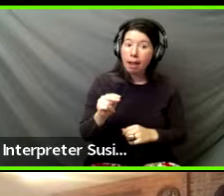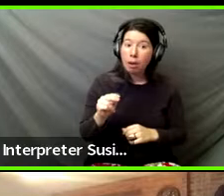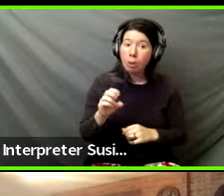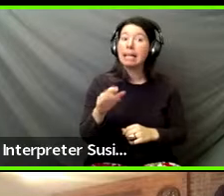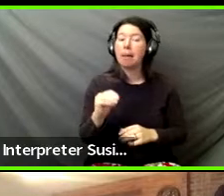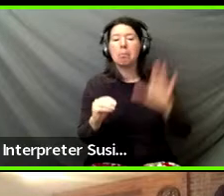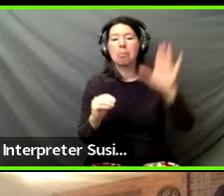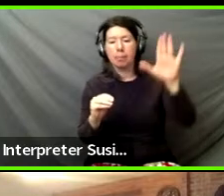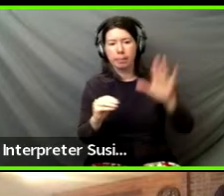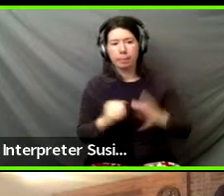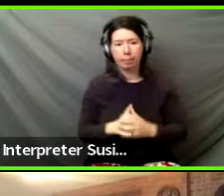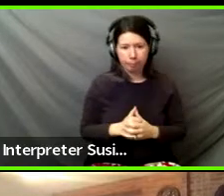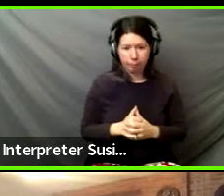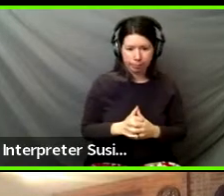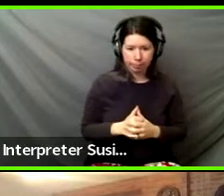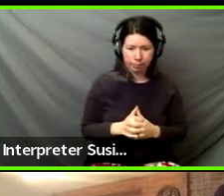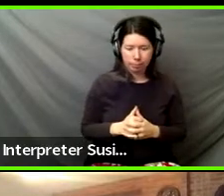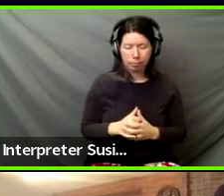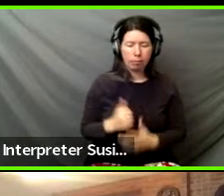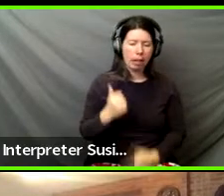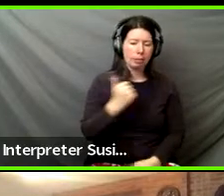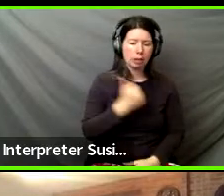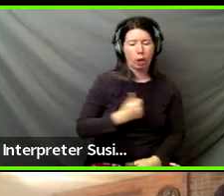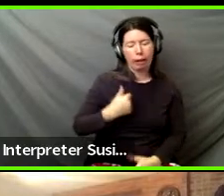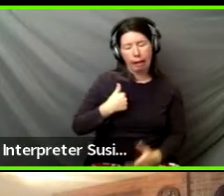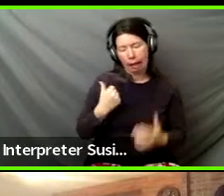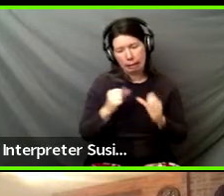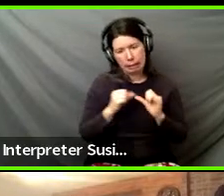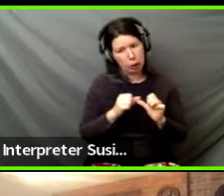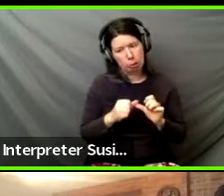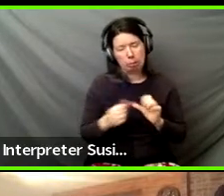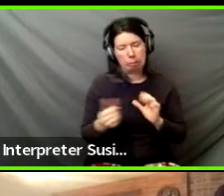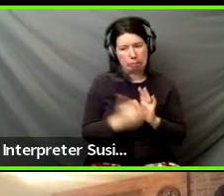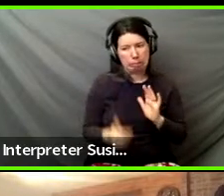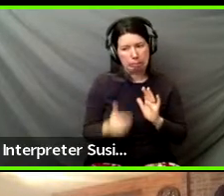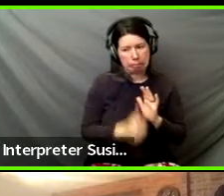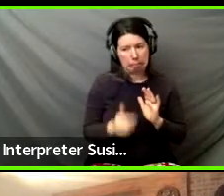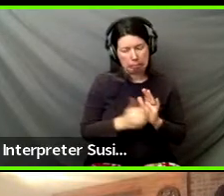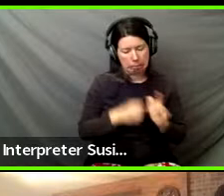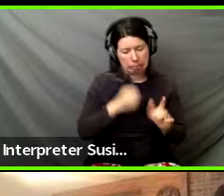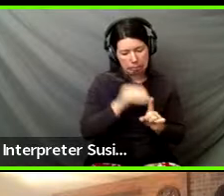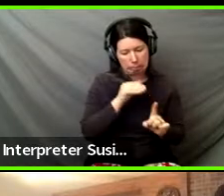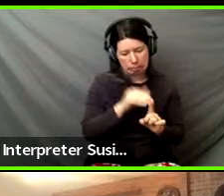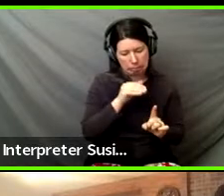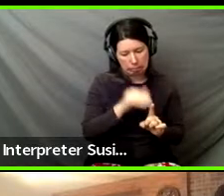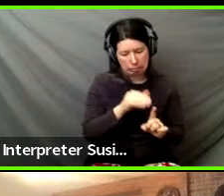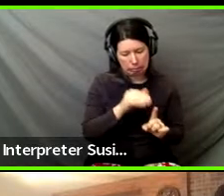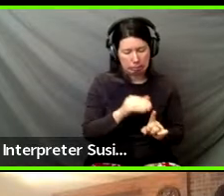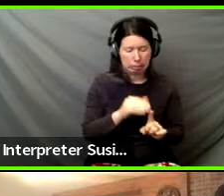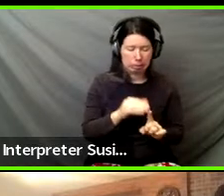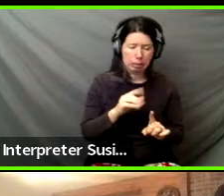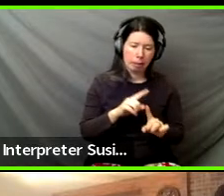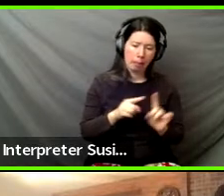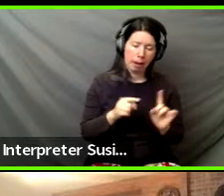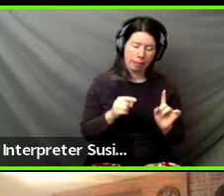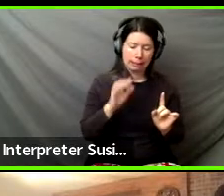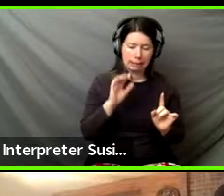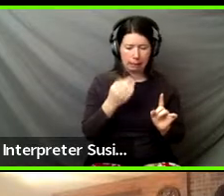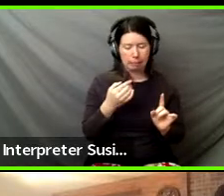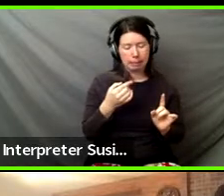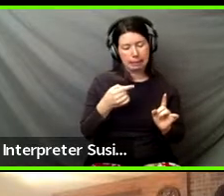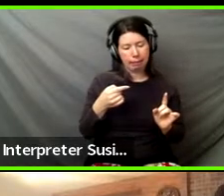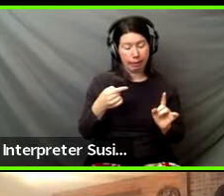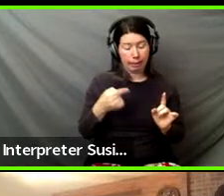Frank, sorry to keep on hammering on this, but it seems like these are kind of rough order of